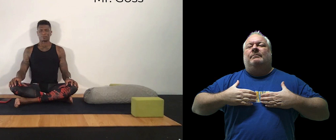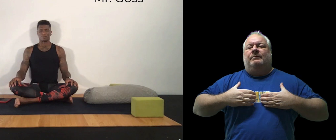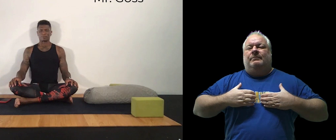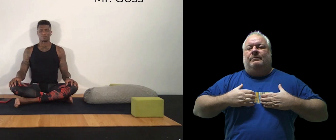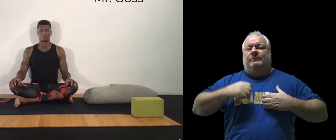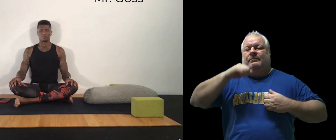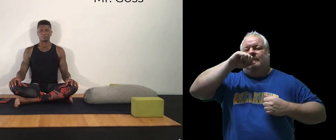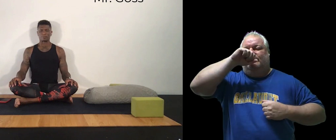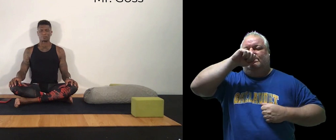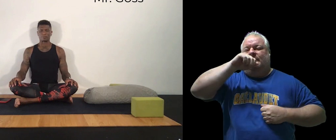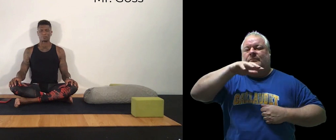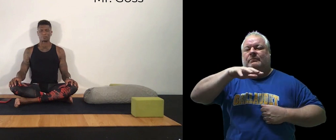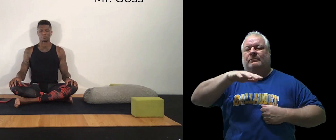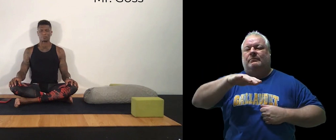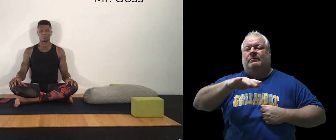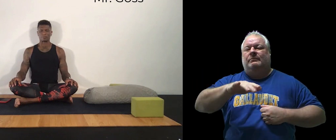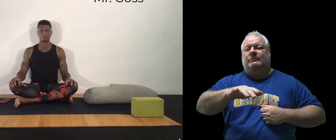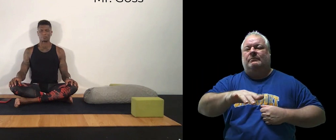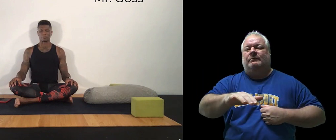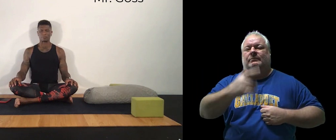And then exhale.